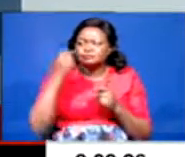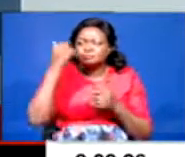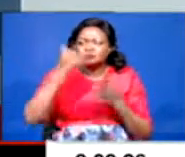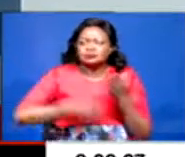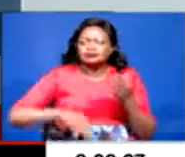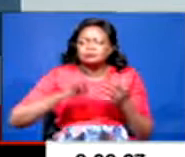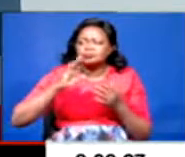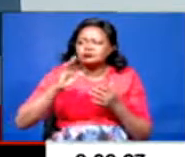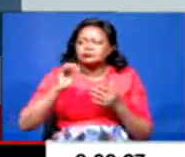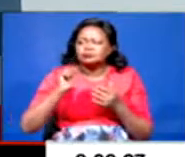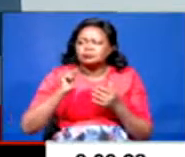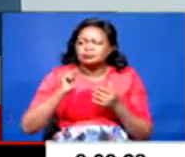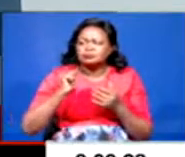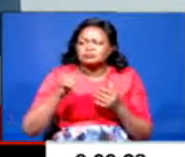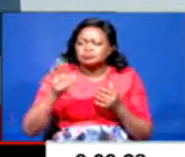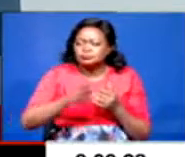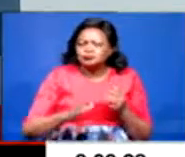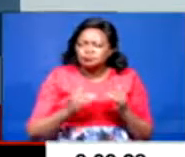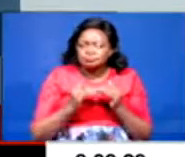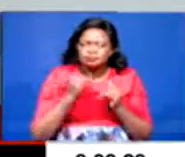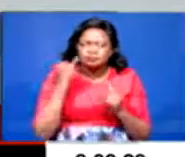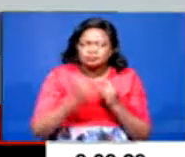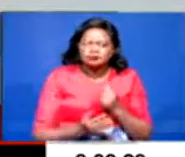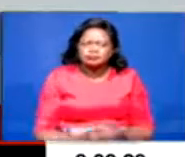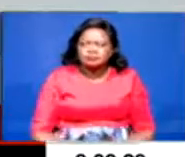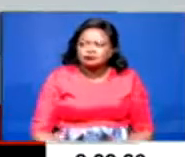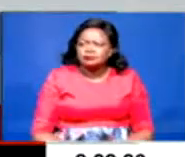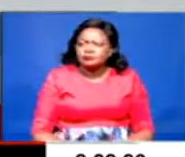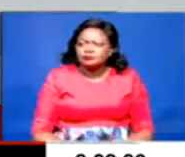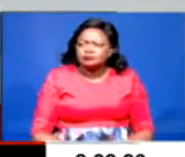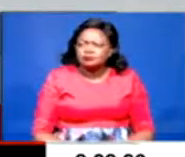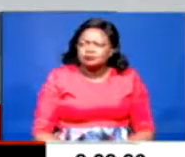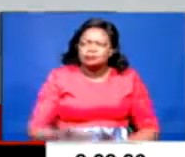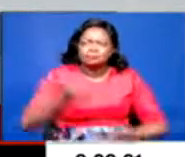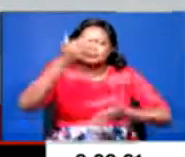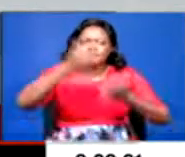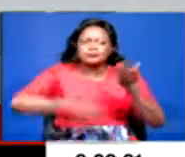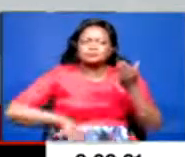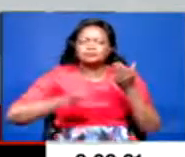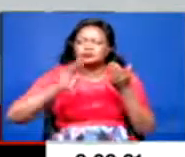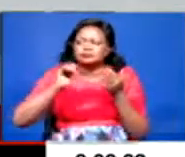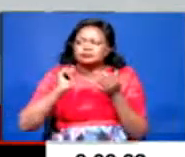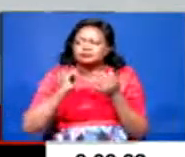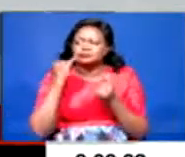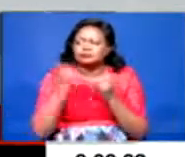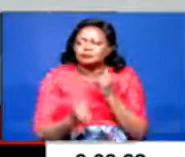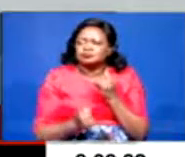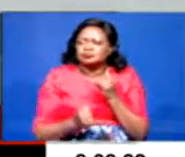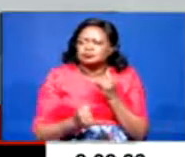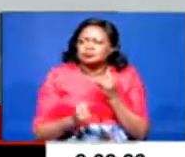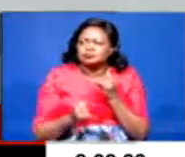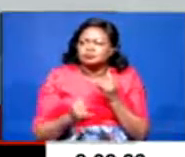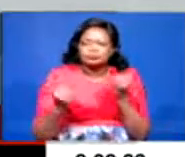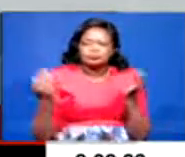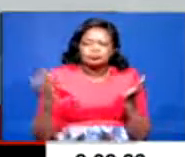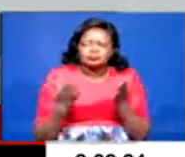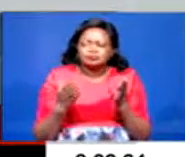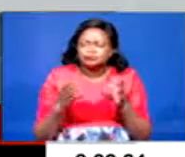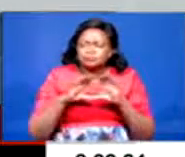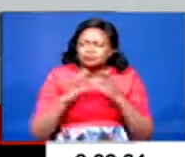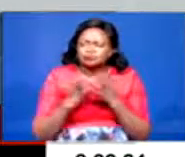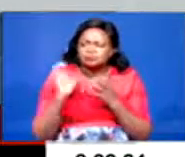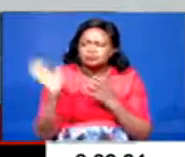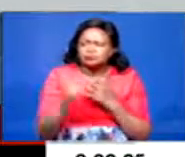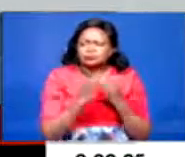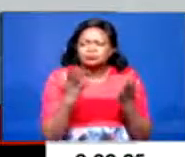constituency level will be final. What does that imply? No, Form 34A at the polling station is final. It's final. The one where in your classroom, where you